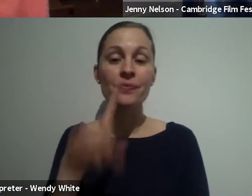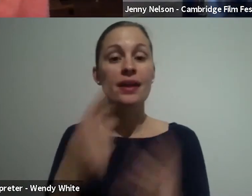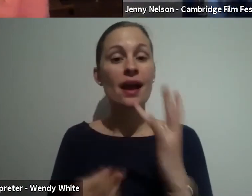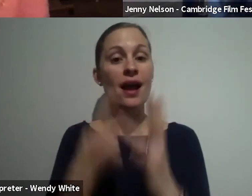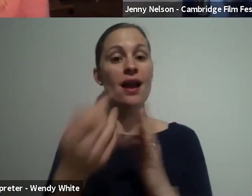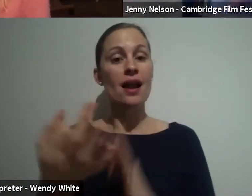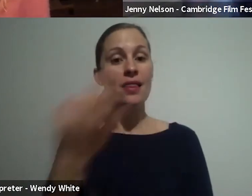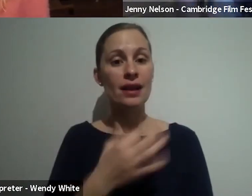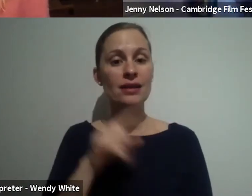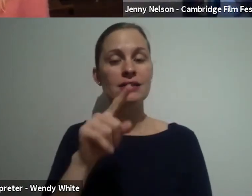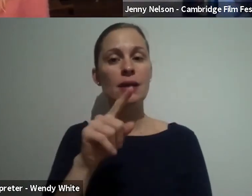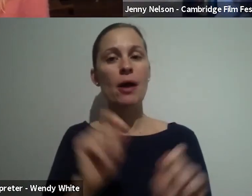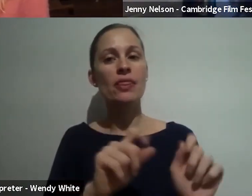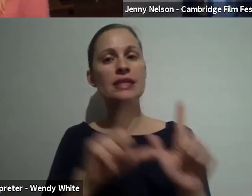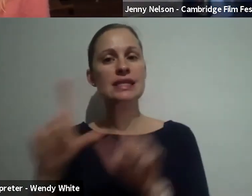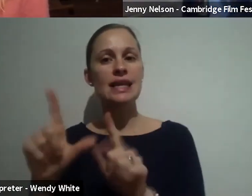question about scene near the end